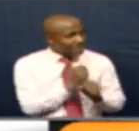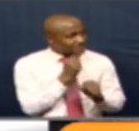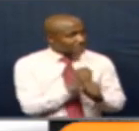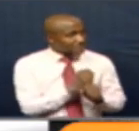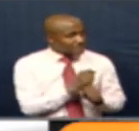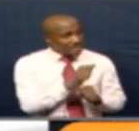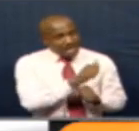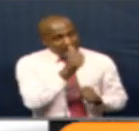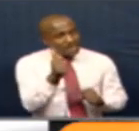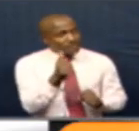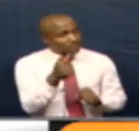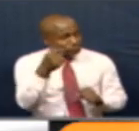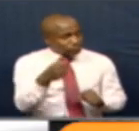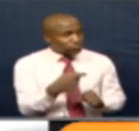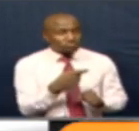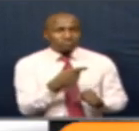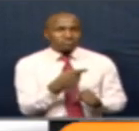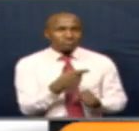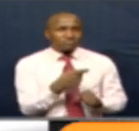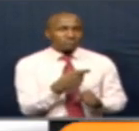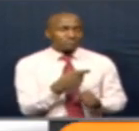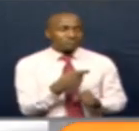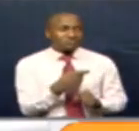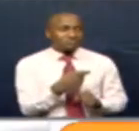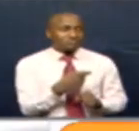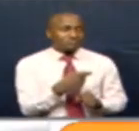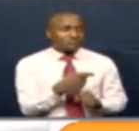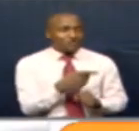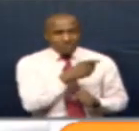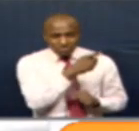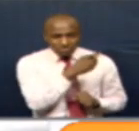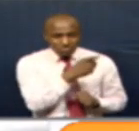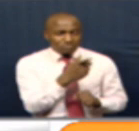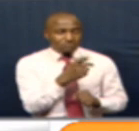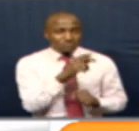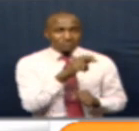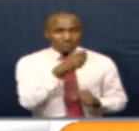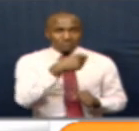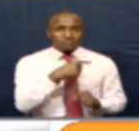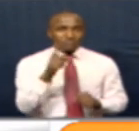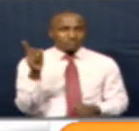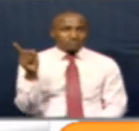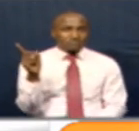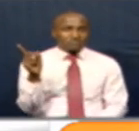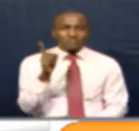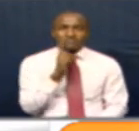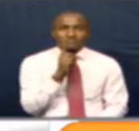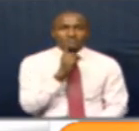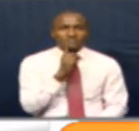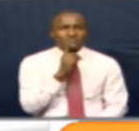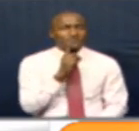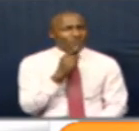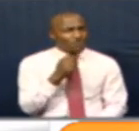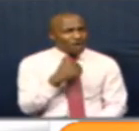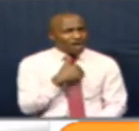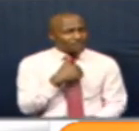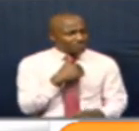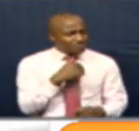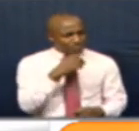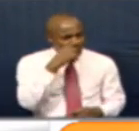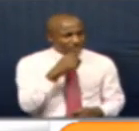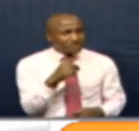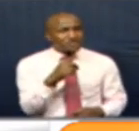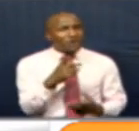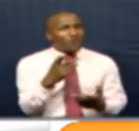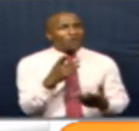is real-time feedback, by the way. Njoroa Pests, okay, you say, do we really have a policy framework or just